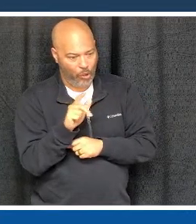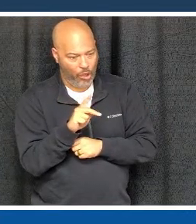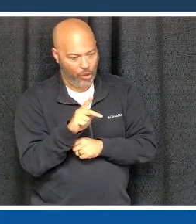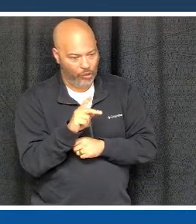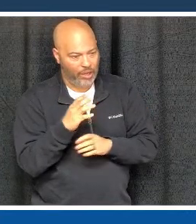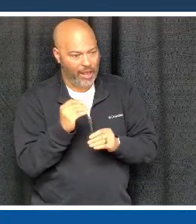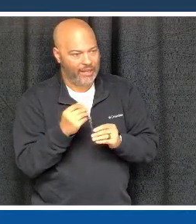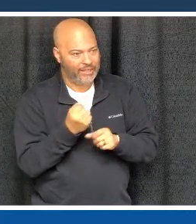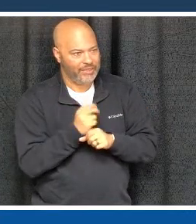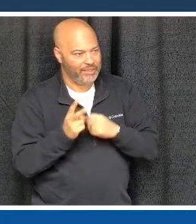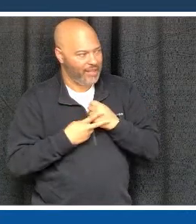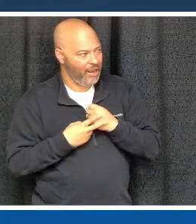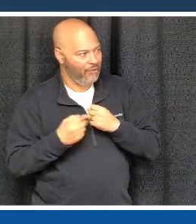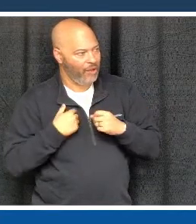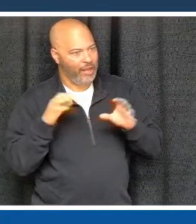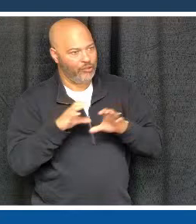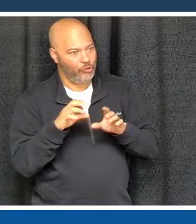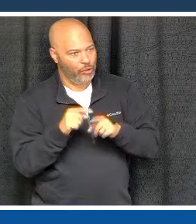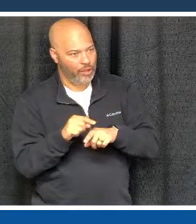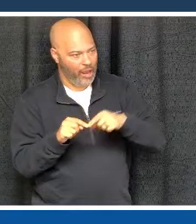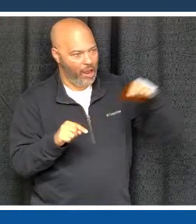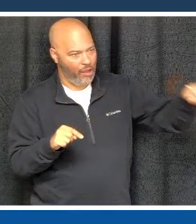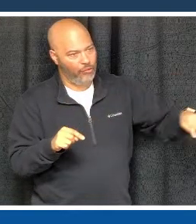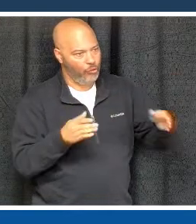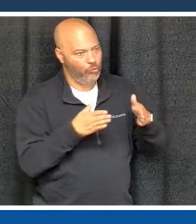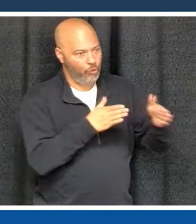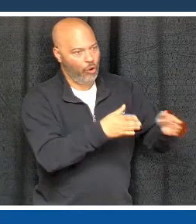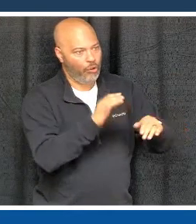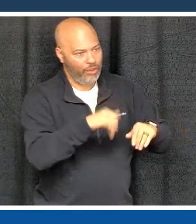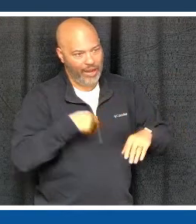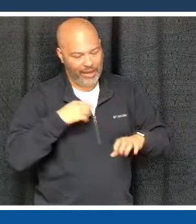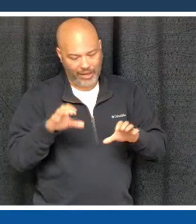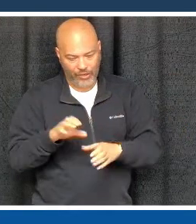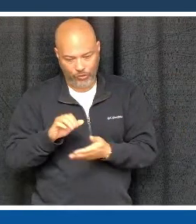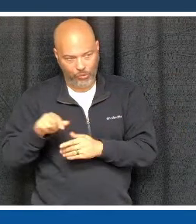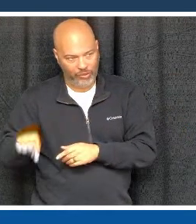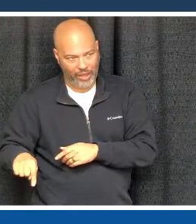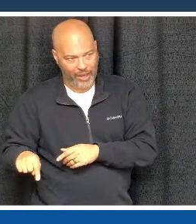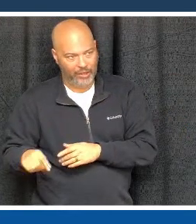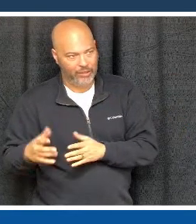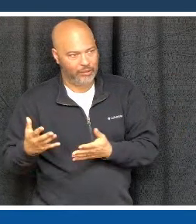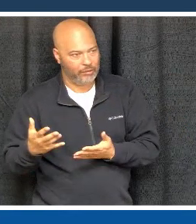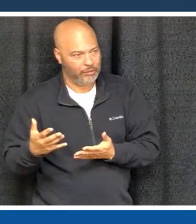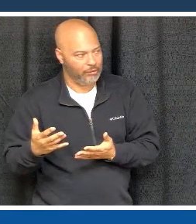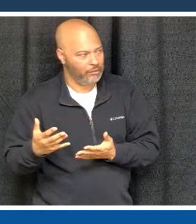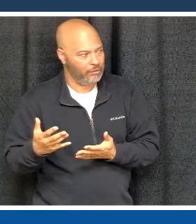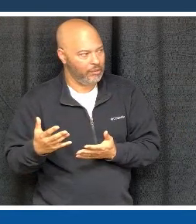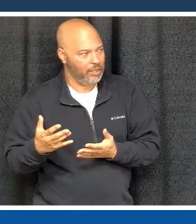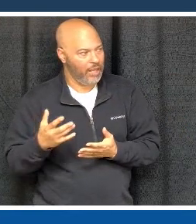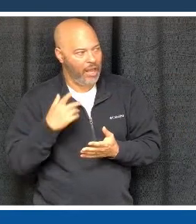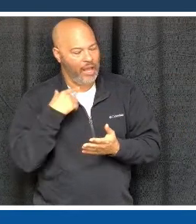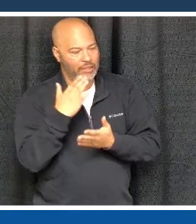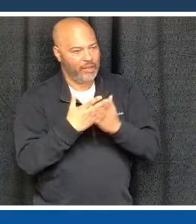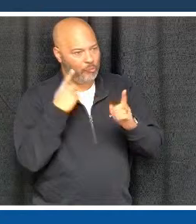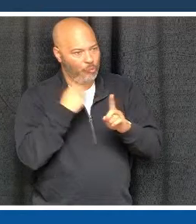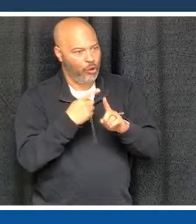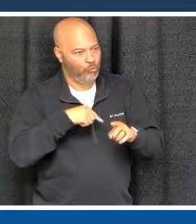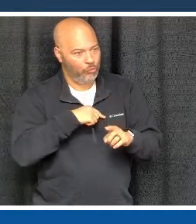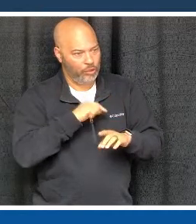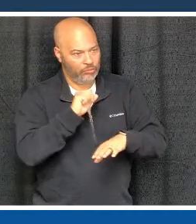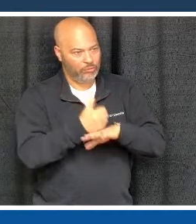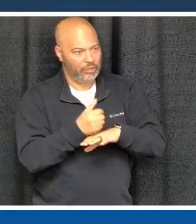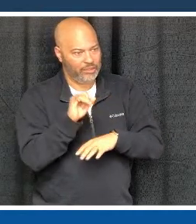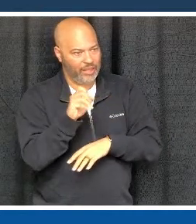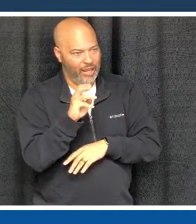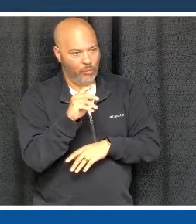again, save? And I can do that on the other side of the roadway far easier than I can do it on this side of the roadway. So at some point when we do put sidewalks in, they're